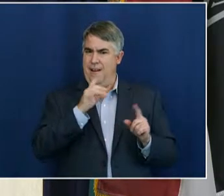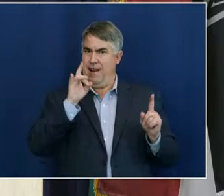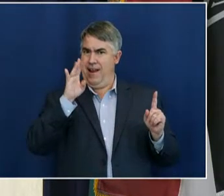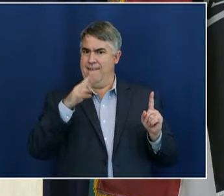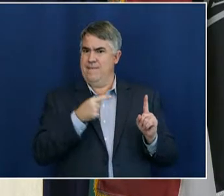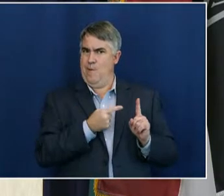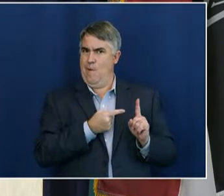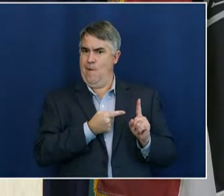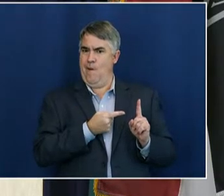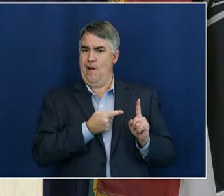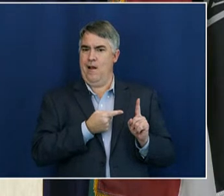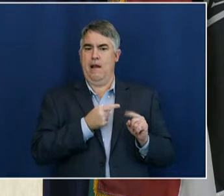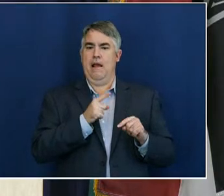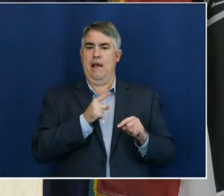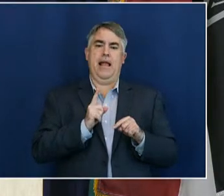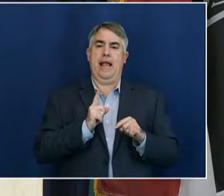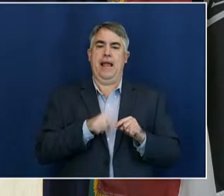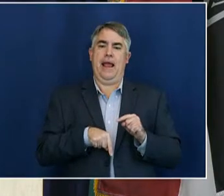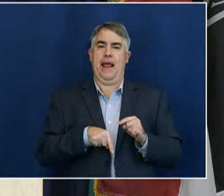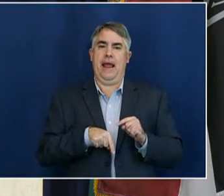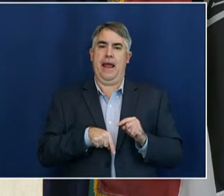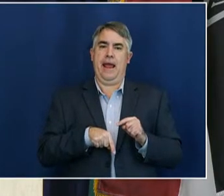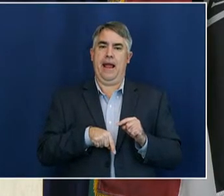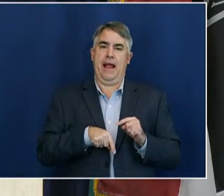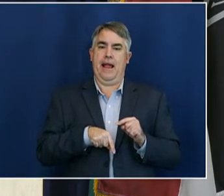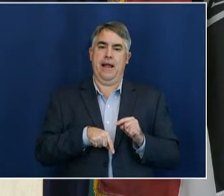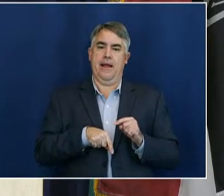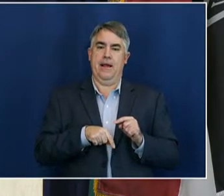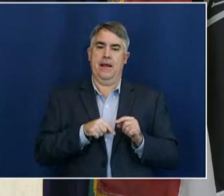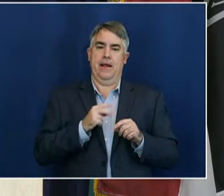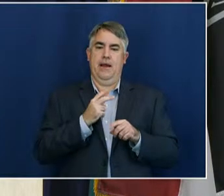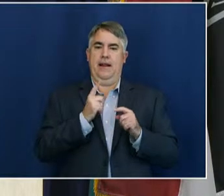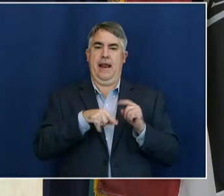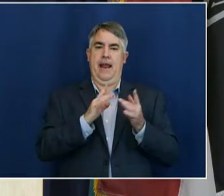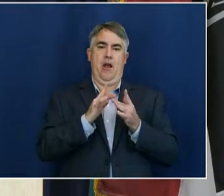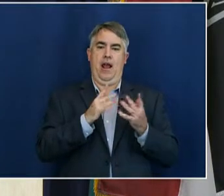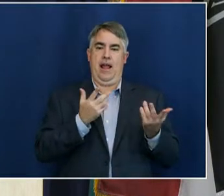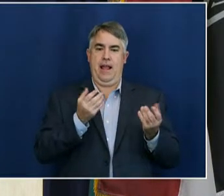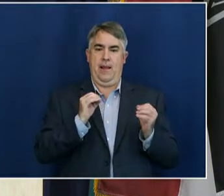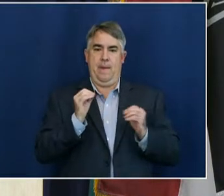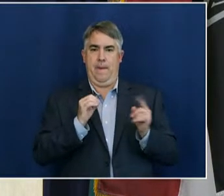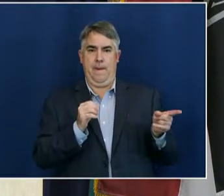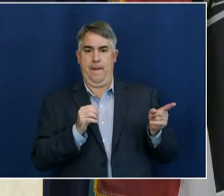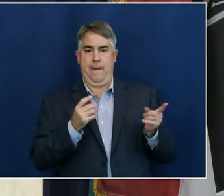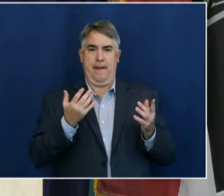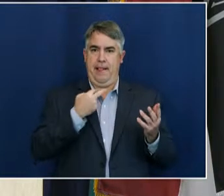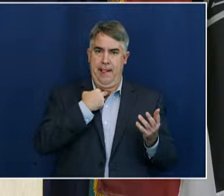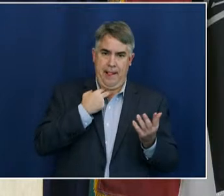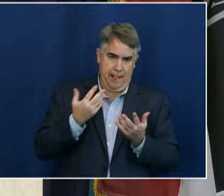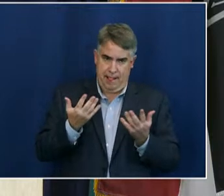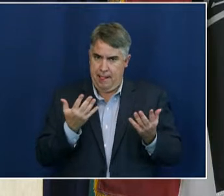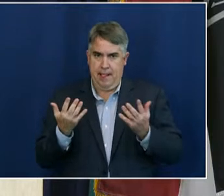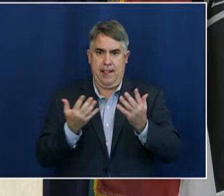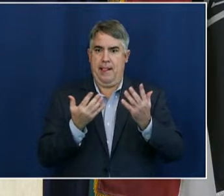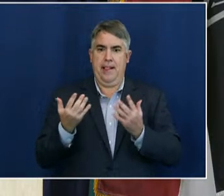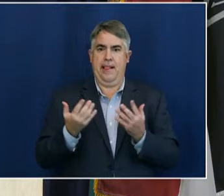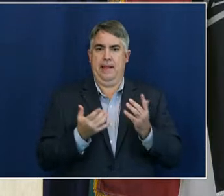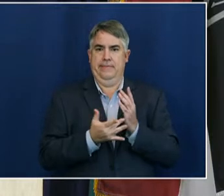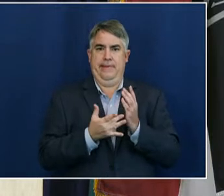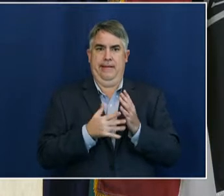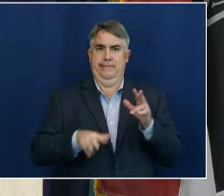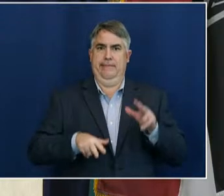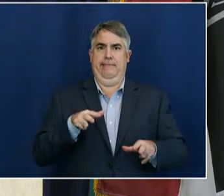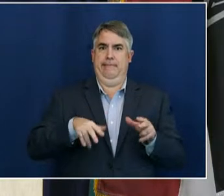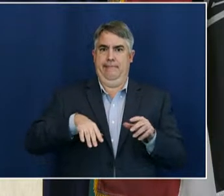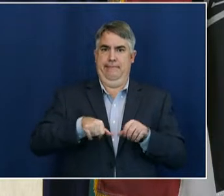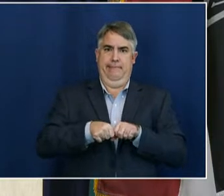cannot operate the internet on her phone, on an iPad, on anything else. She actually relies